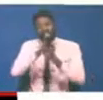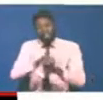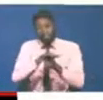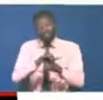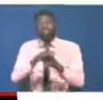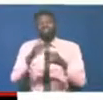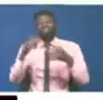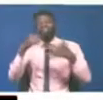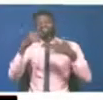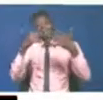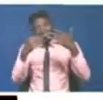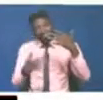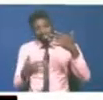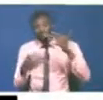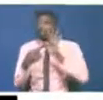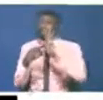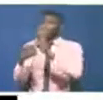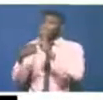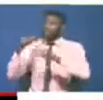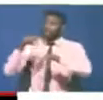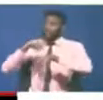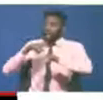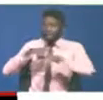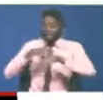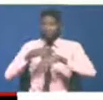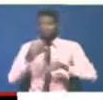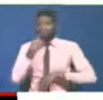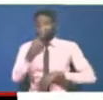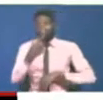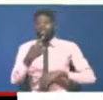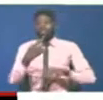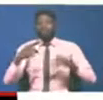And for example, when we talk of physical abuse, this is